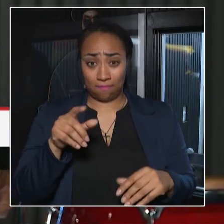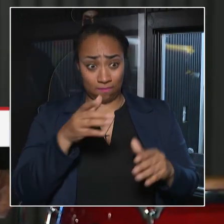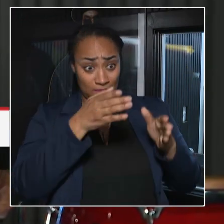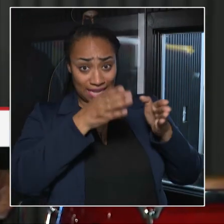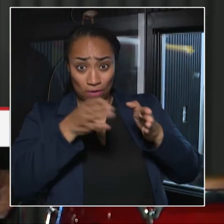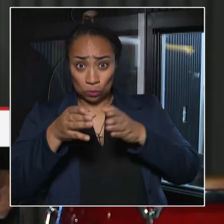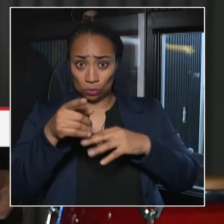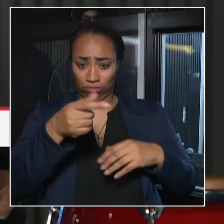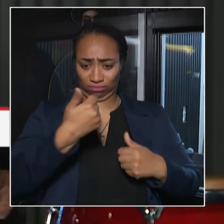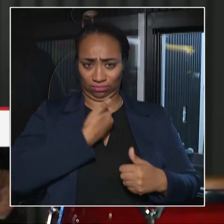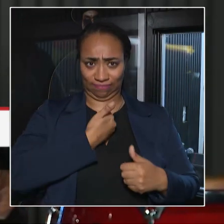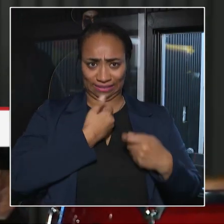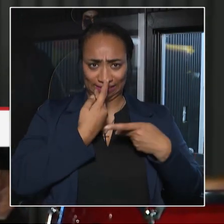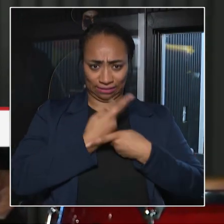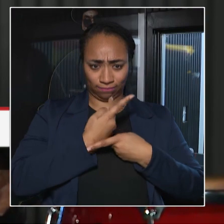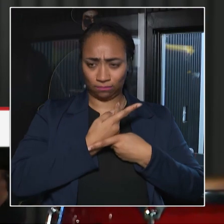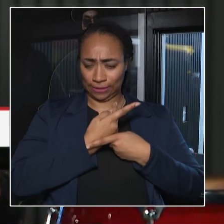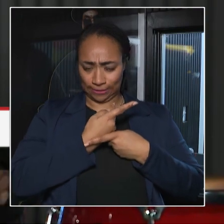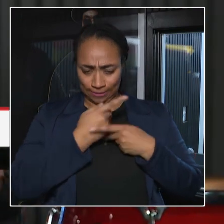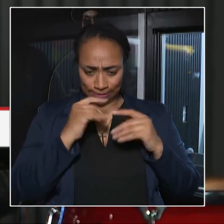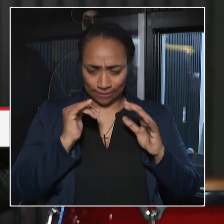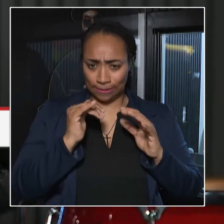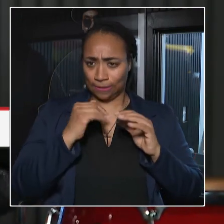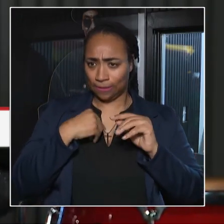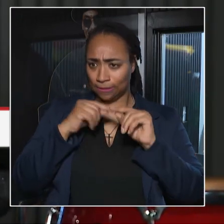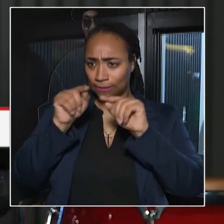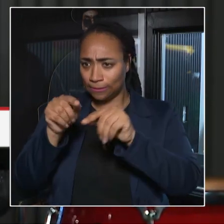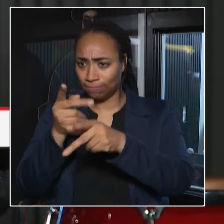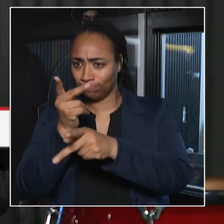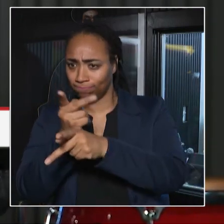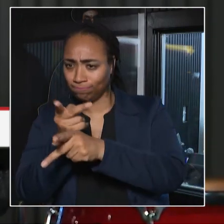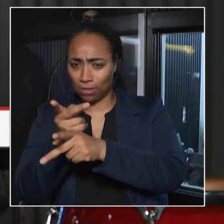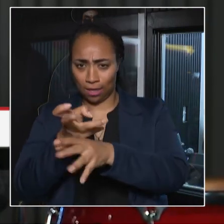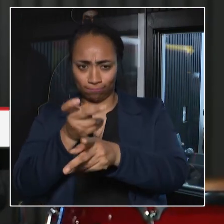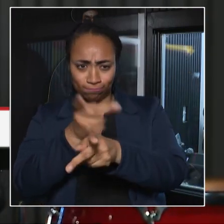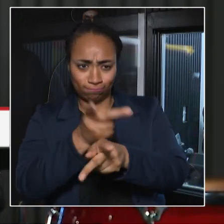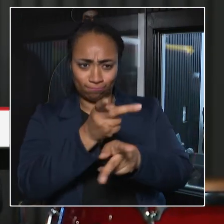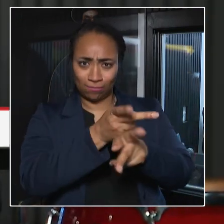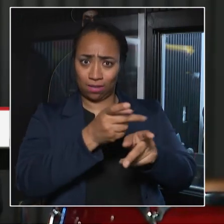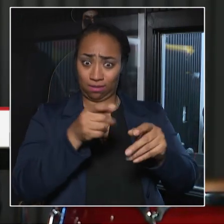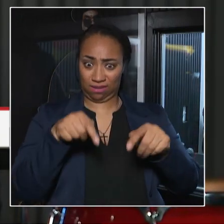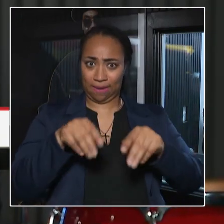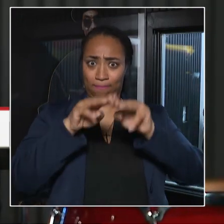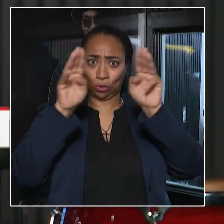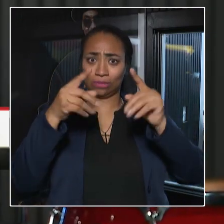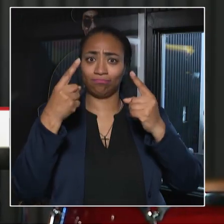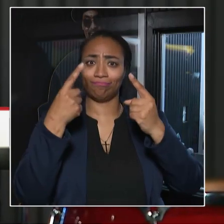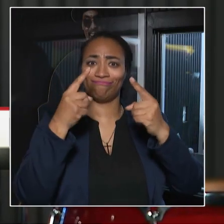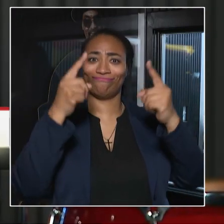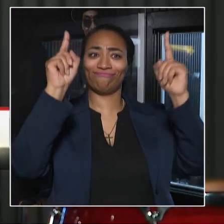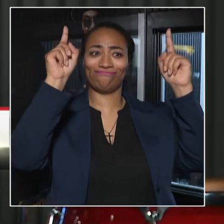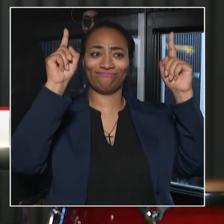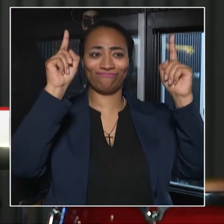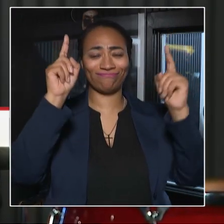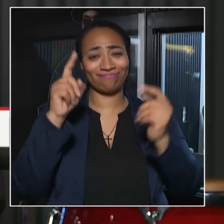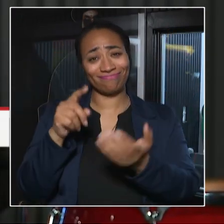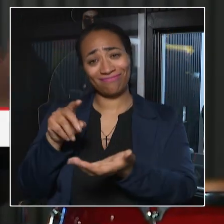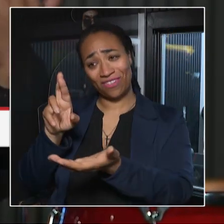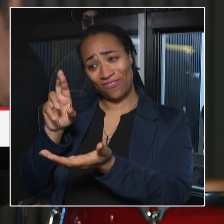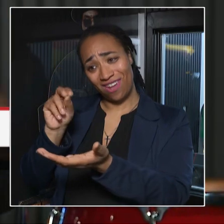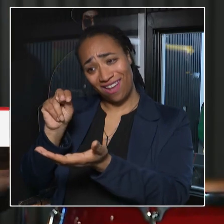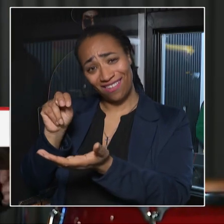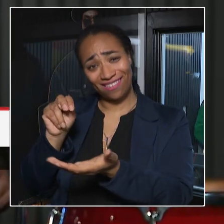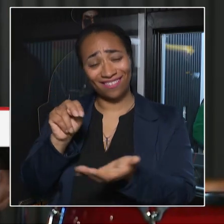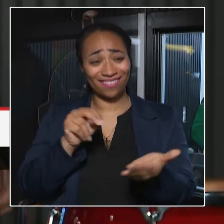to Ronald Moten and Dr. Natalie Hopkinson, thank you for your vision, your perseverance, and for getting us here today. And